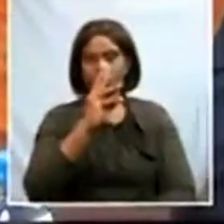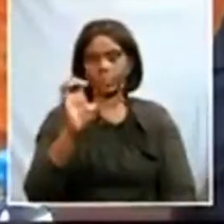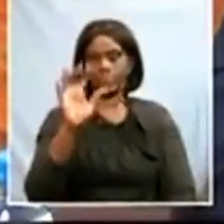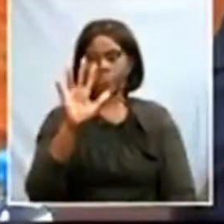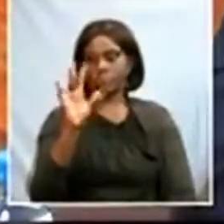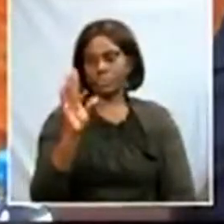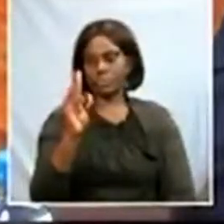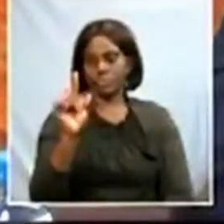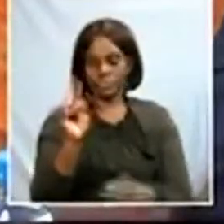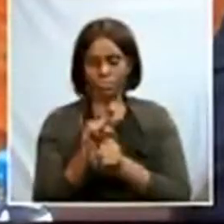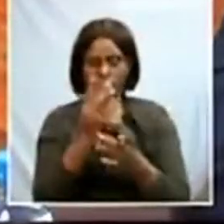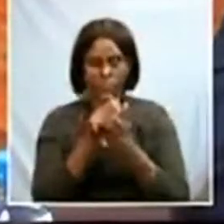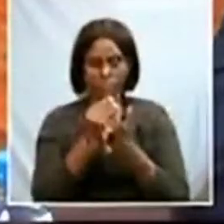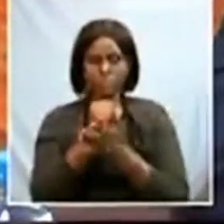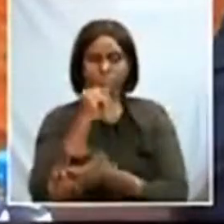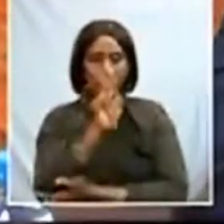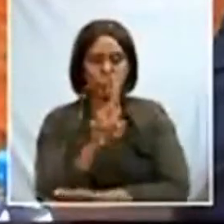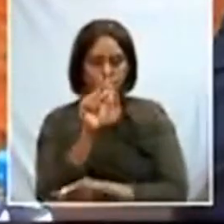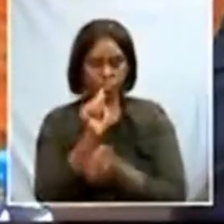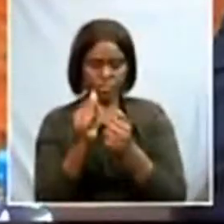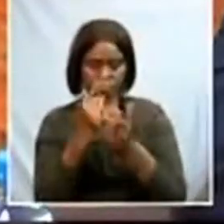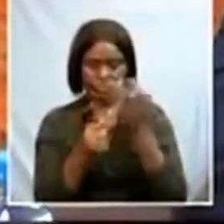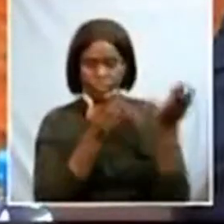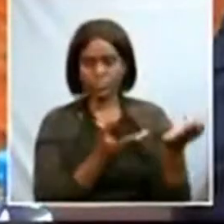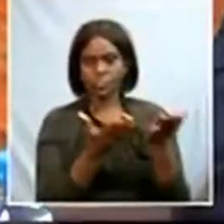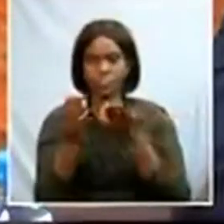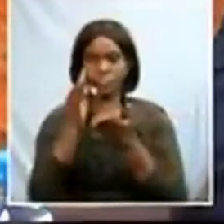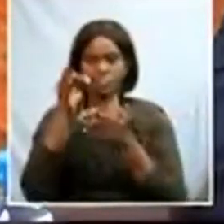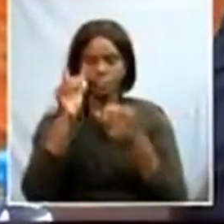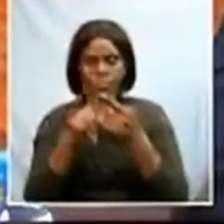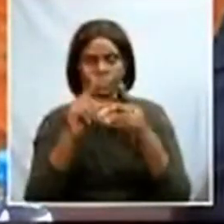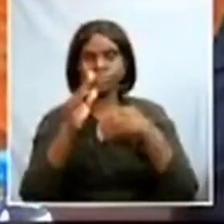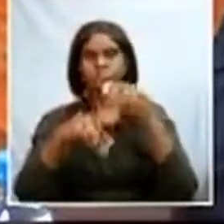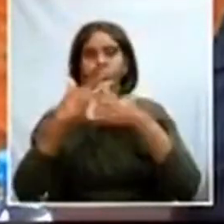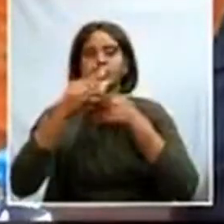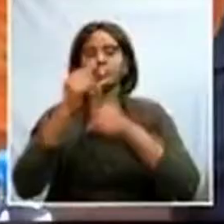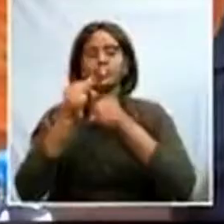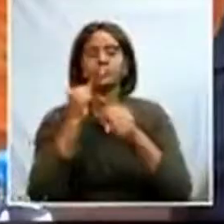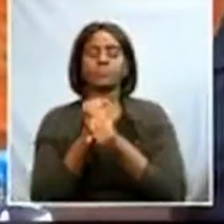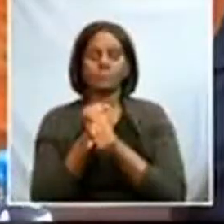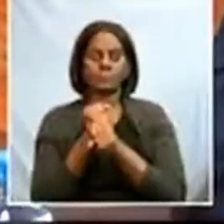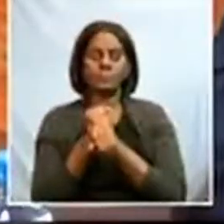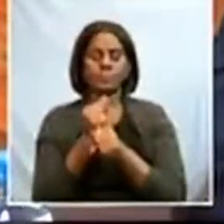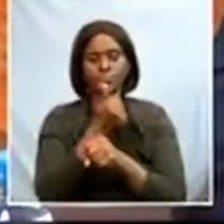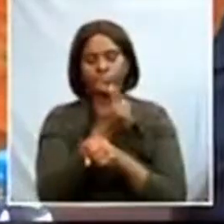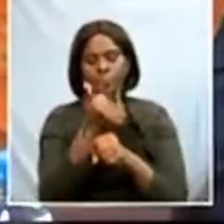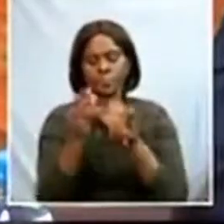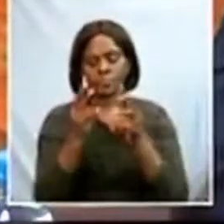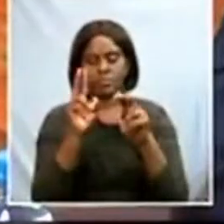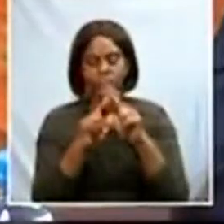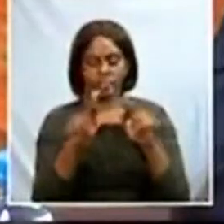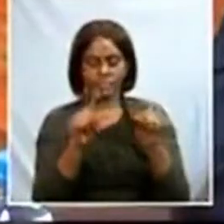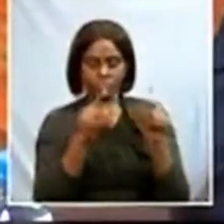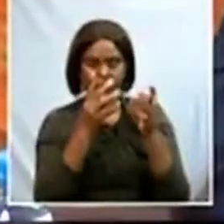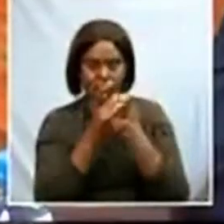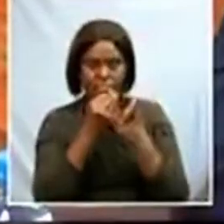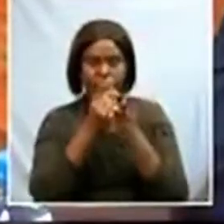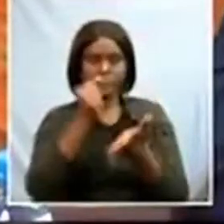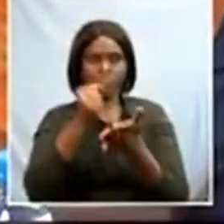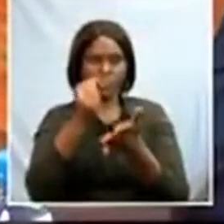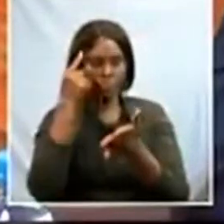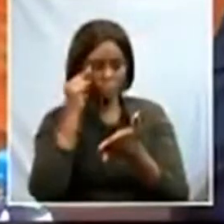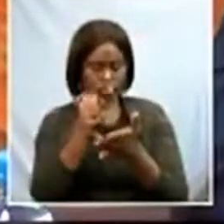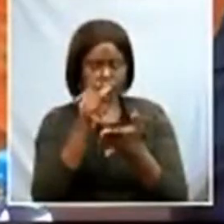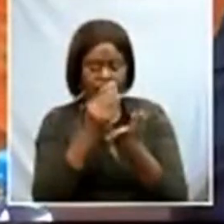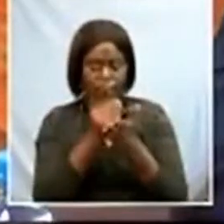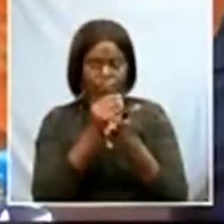33,657 unspent, which was carried forward to the following year. In other words, Chair, the amount budgeted for was the